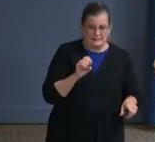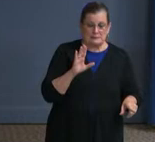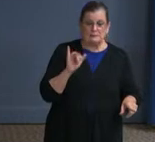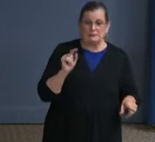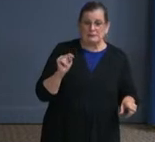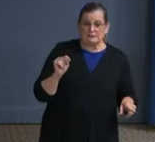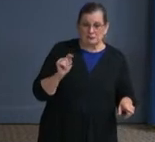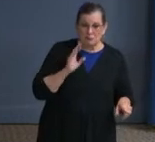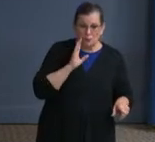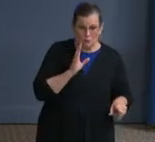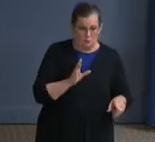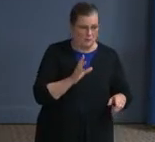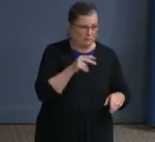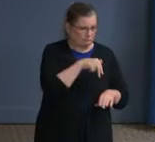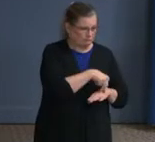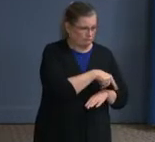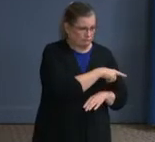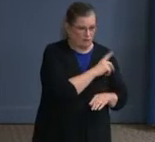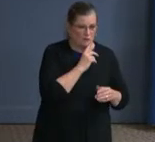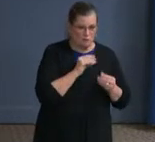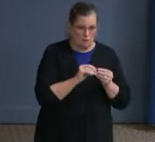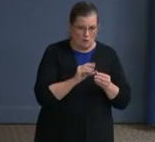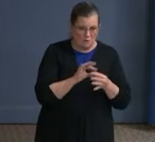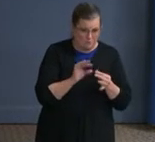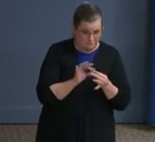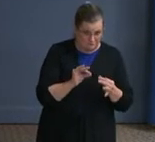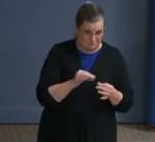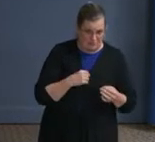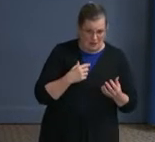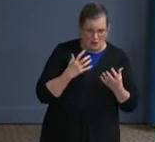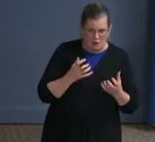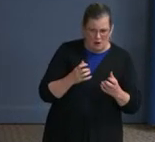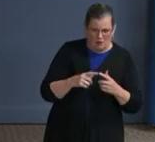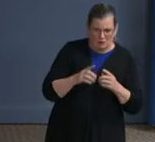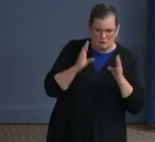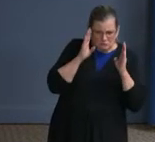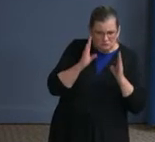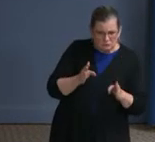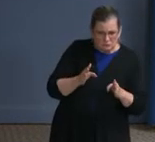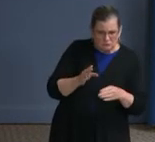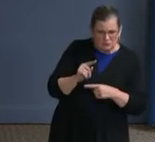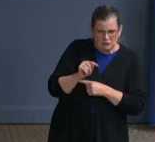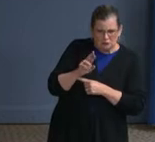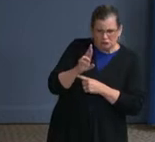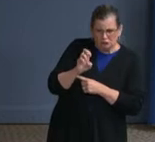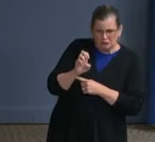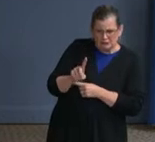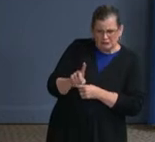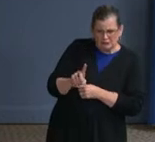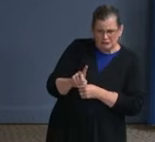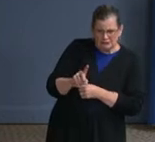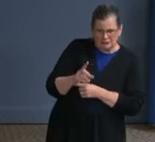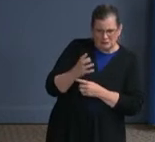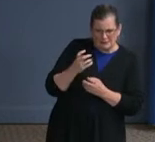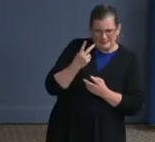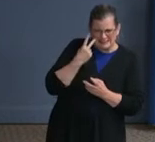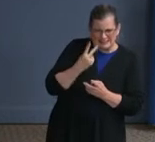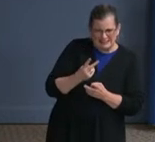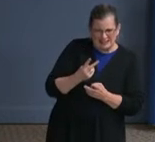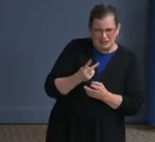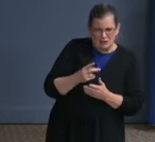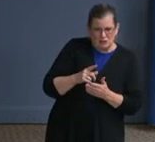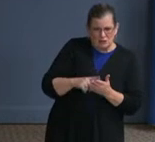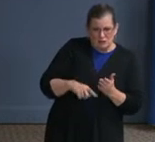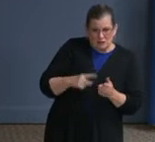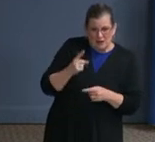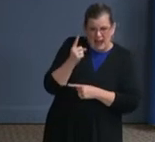further comment. We also want to highlight a trend that we've seen in recent cases. In the last week, almost half of our